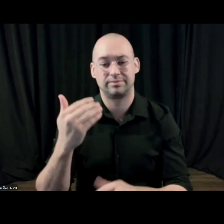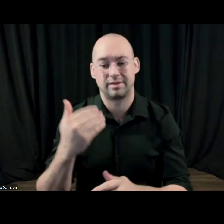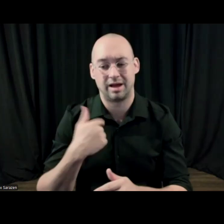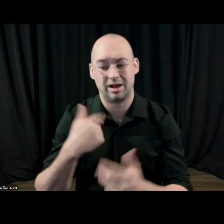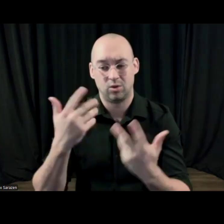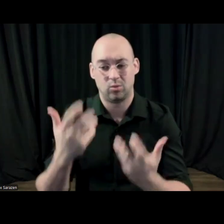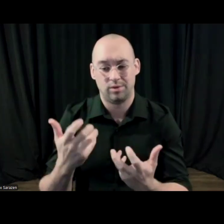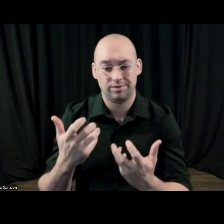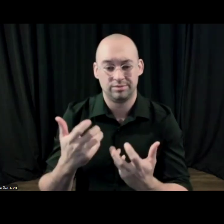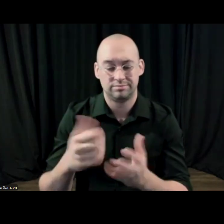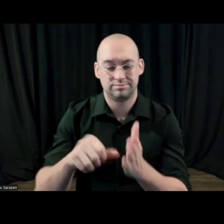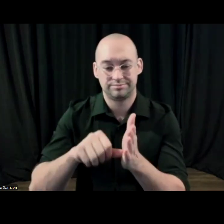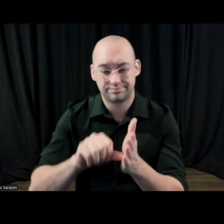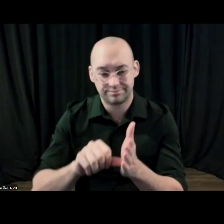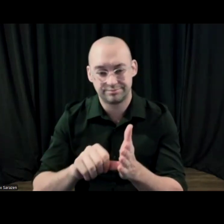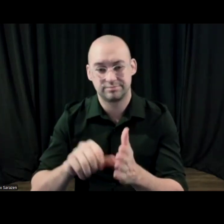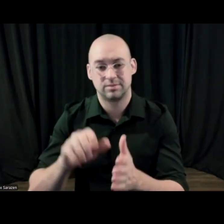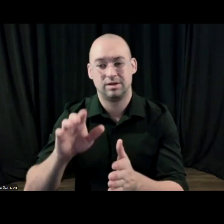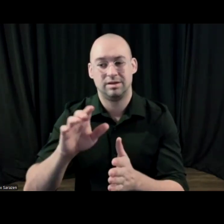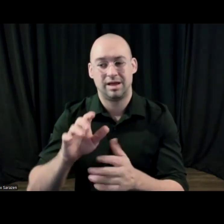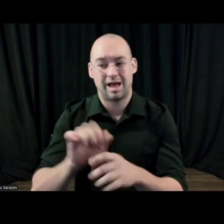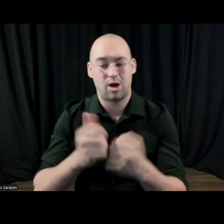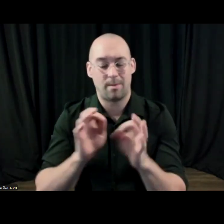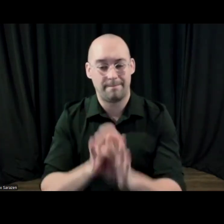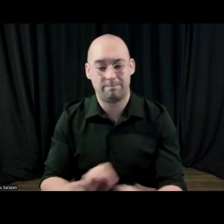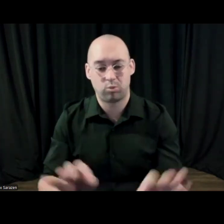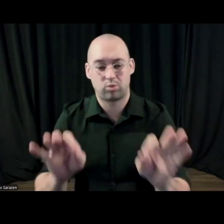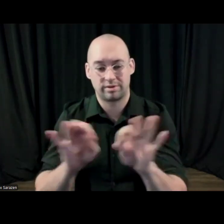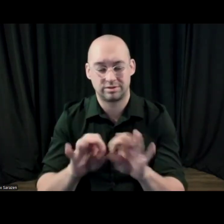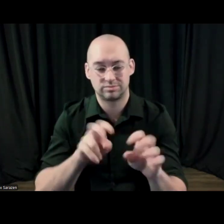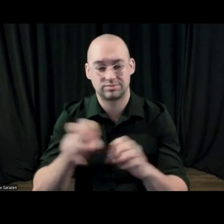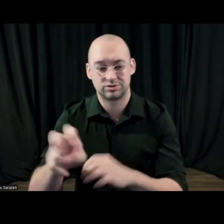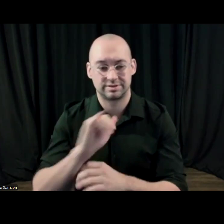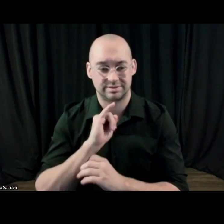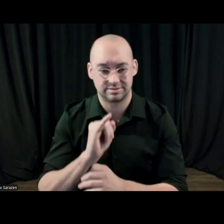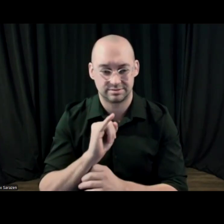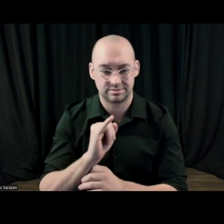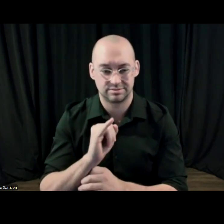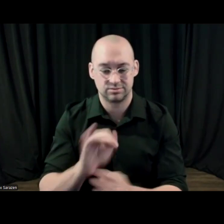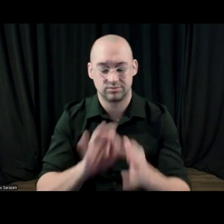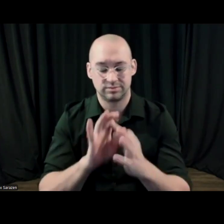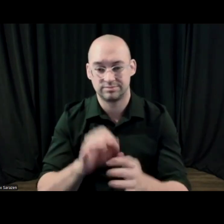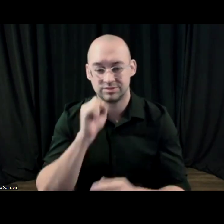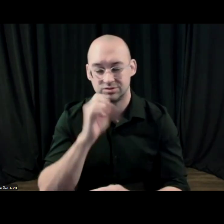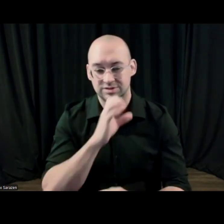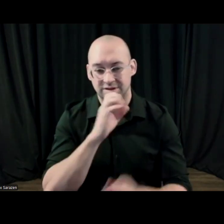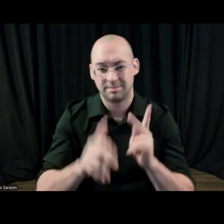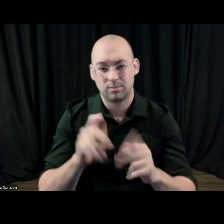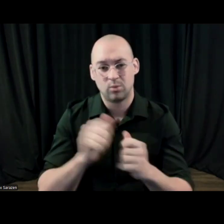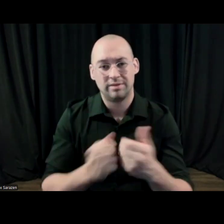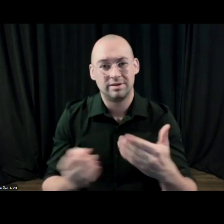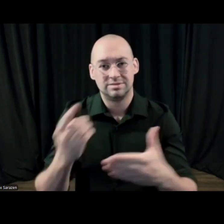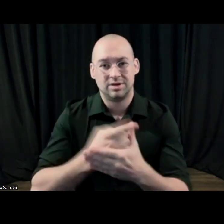want to reiterate how important transportation is when it comes to seniors and people with disabilities